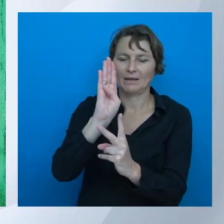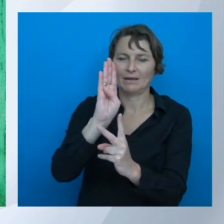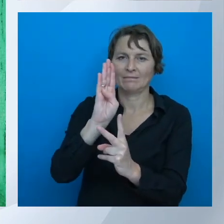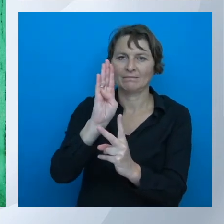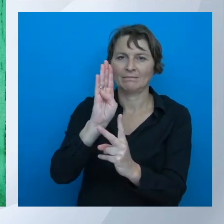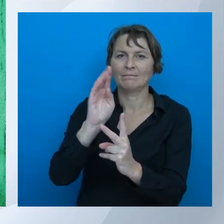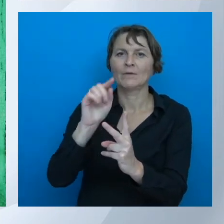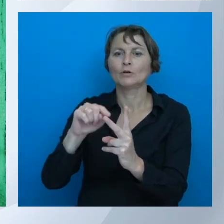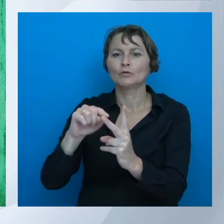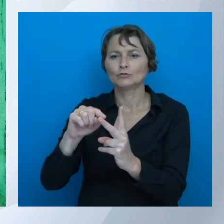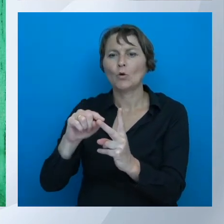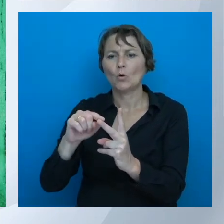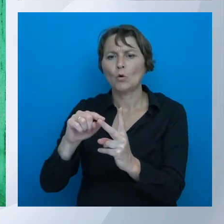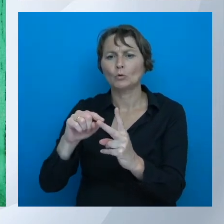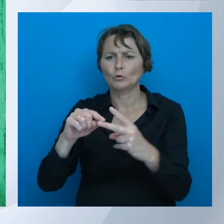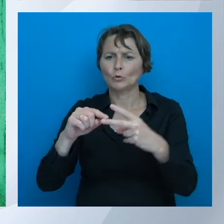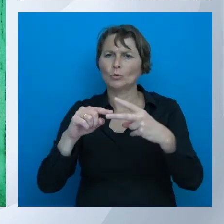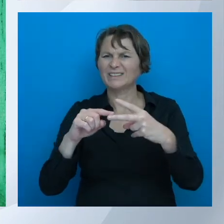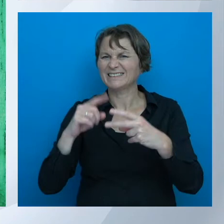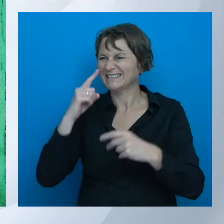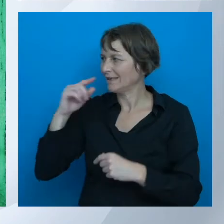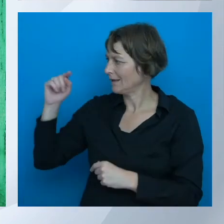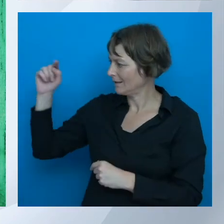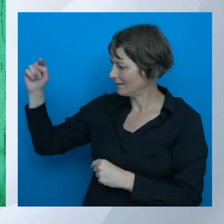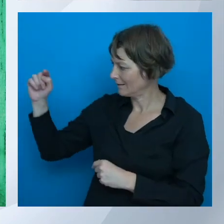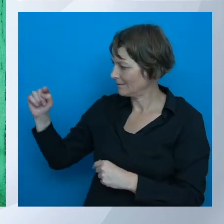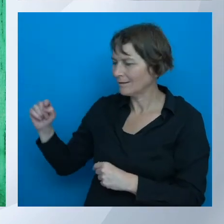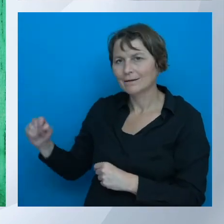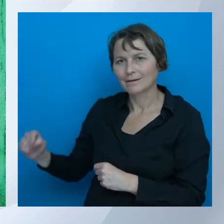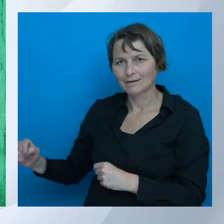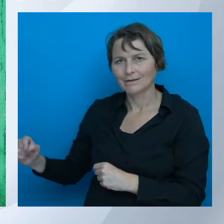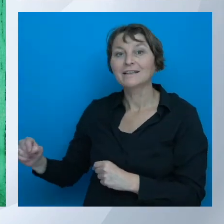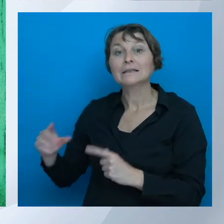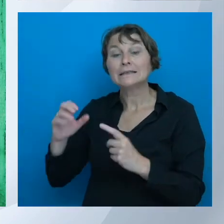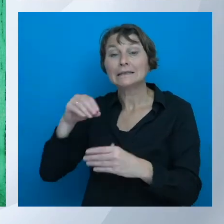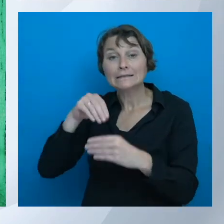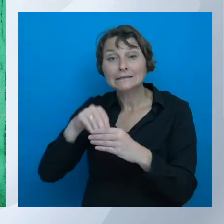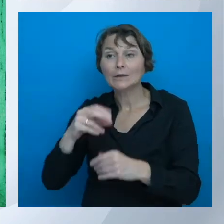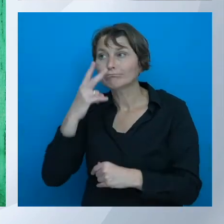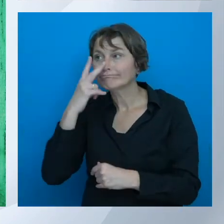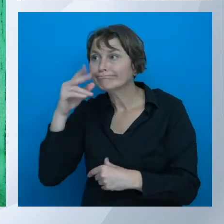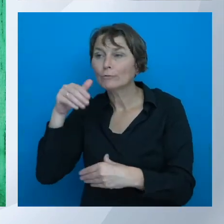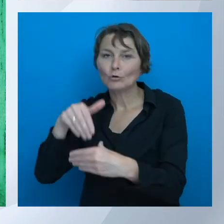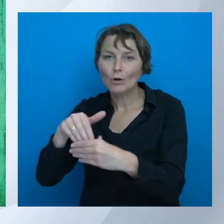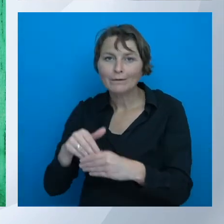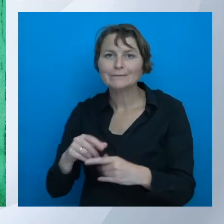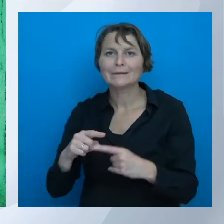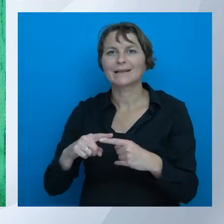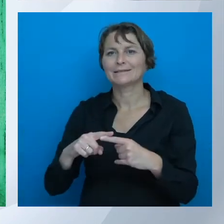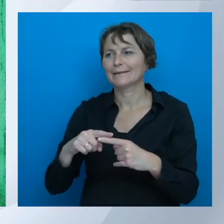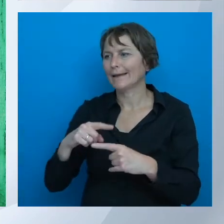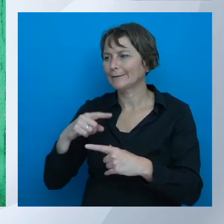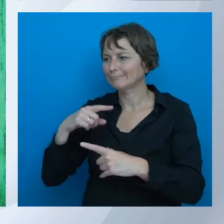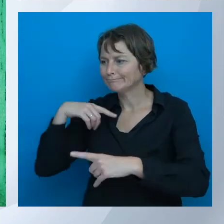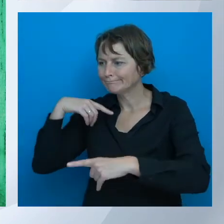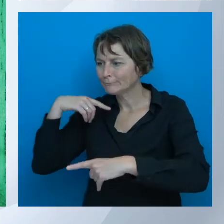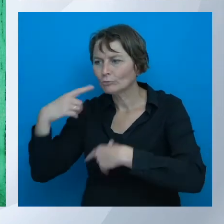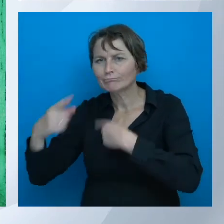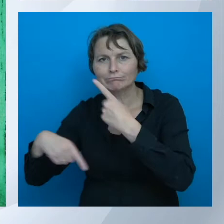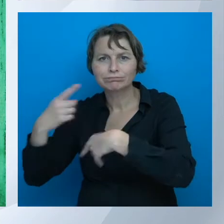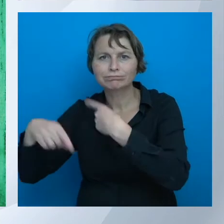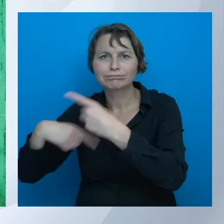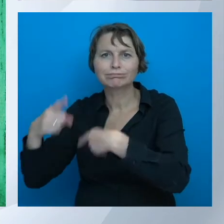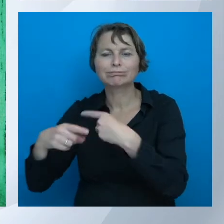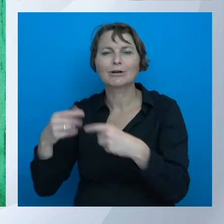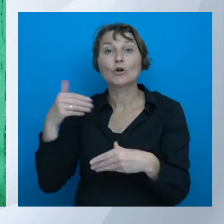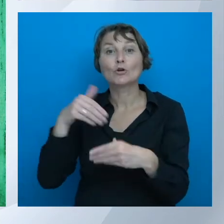through that to see and get content and run, well, content on behalf of a user in the backend of your